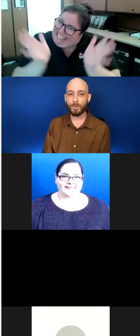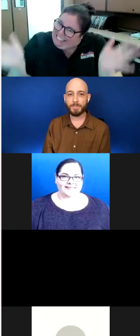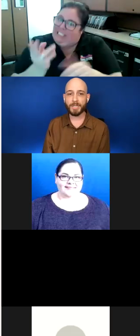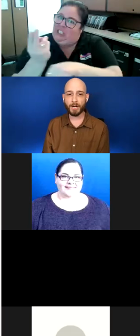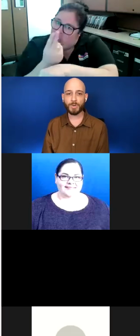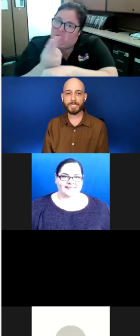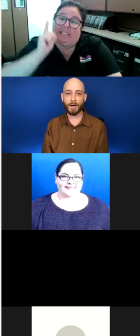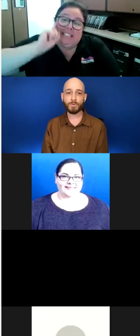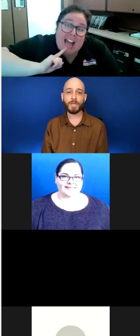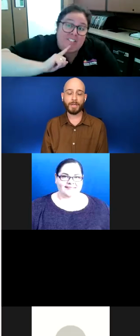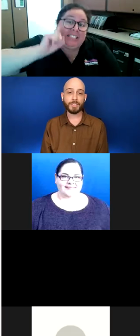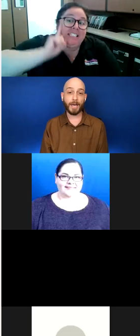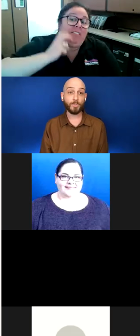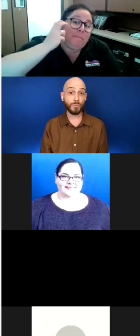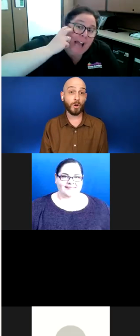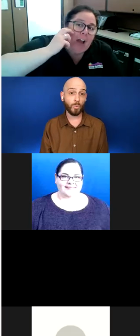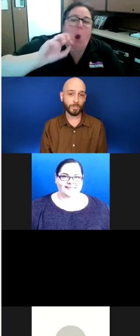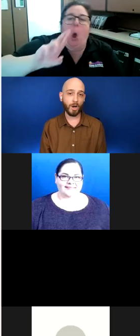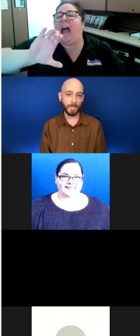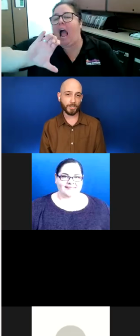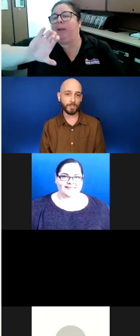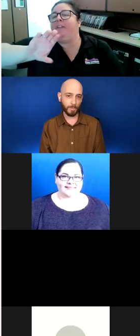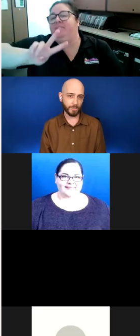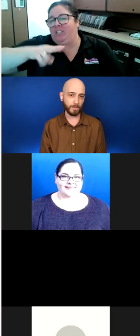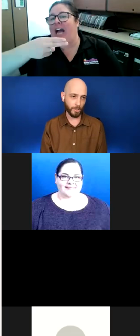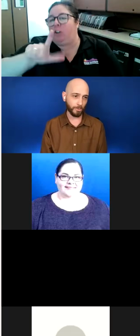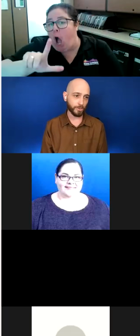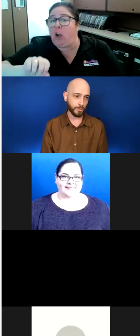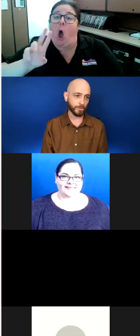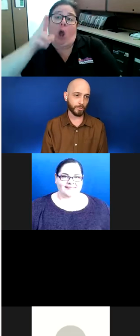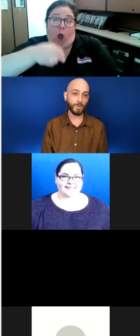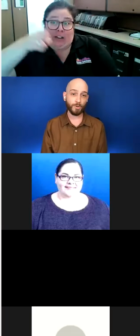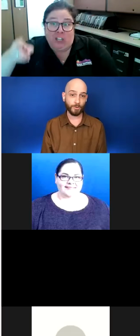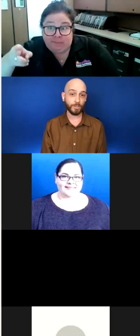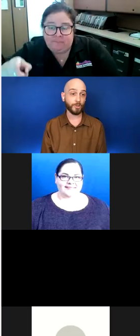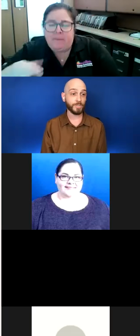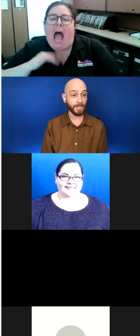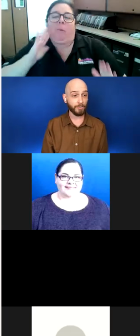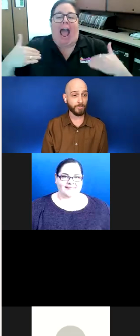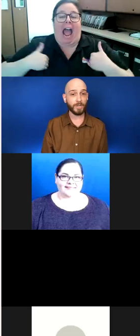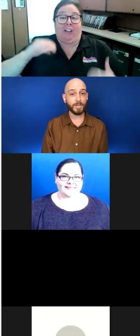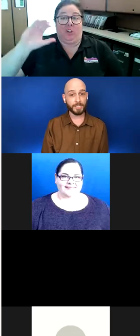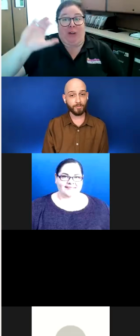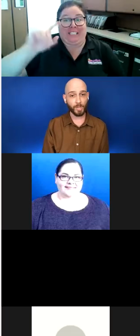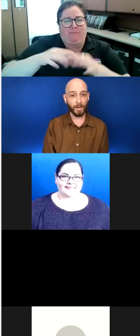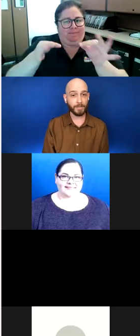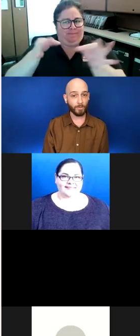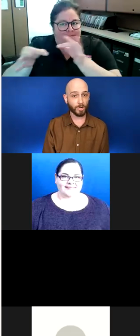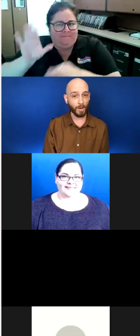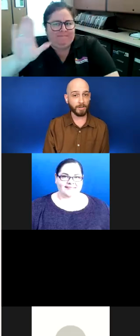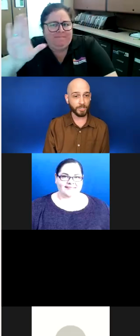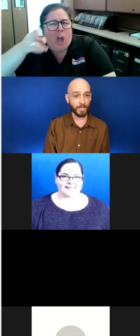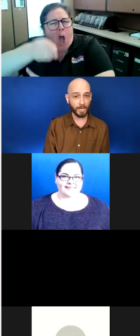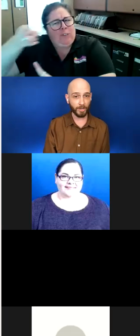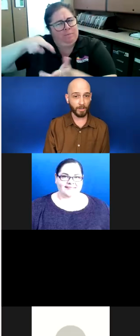patient, that helps me narrow it down to help you know which accommodations are best to be used. So we prefer the terms deaf,